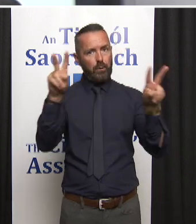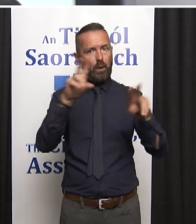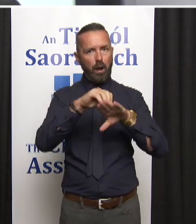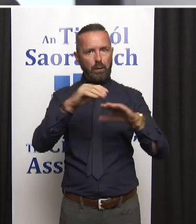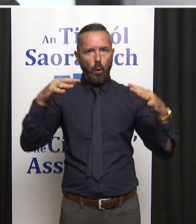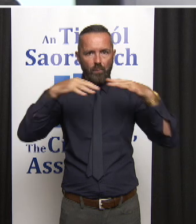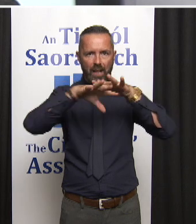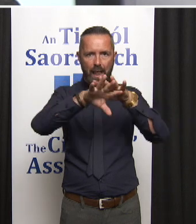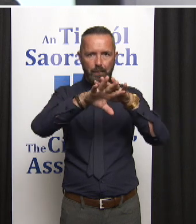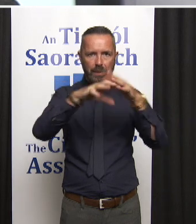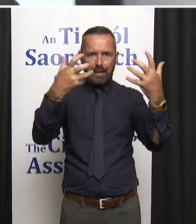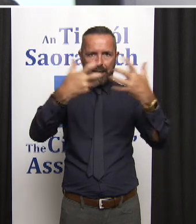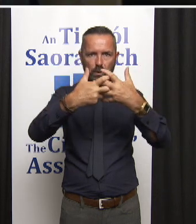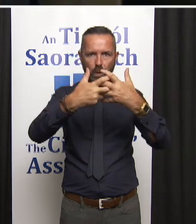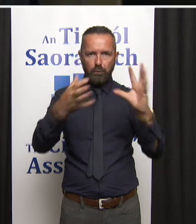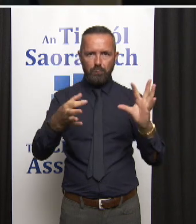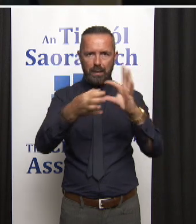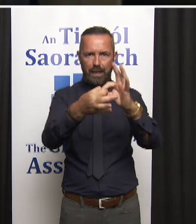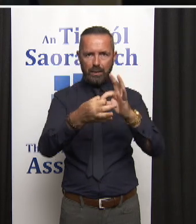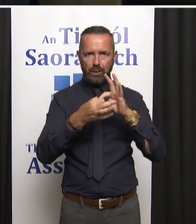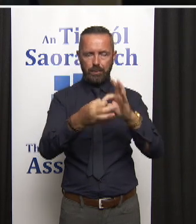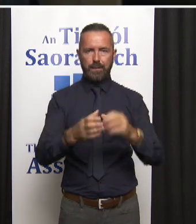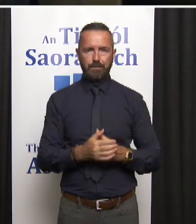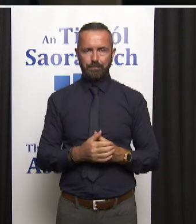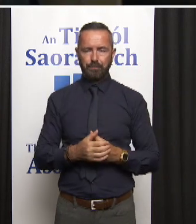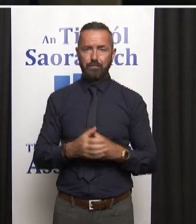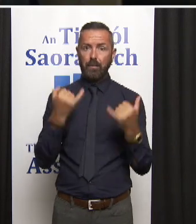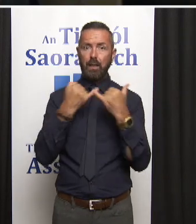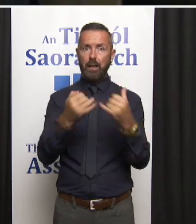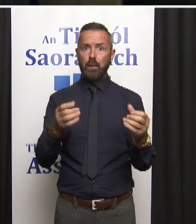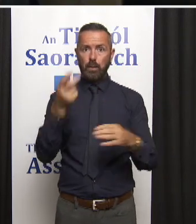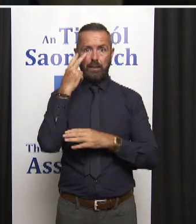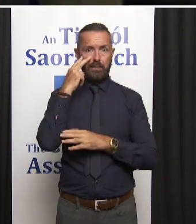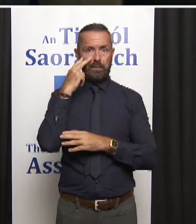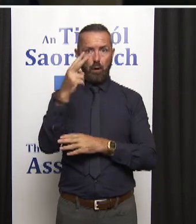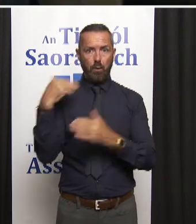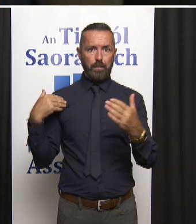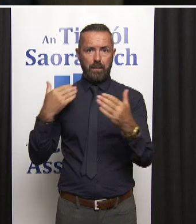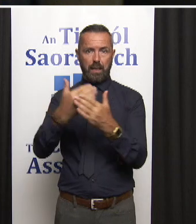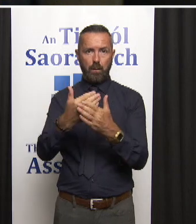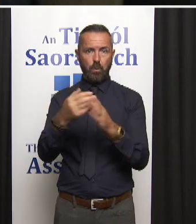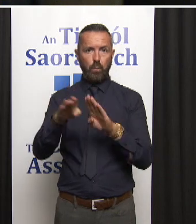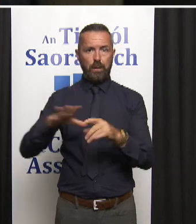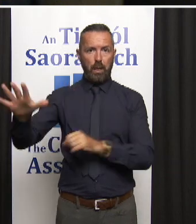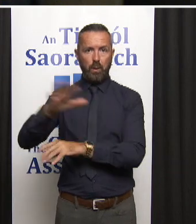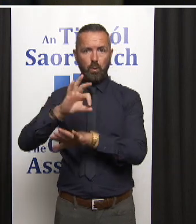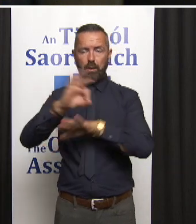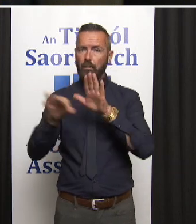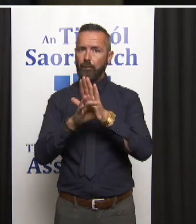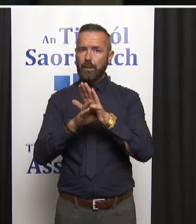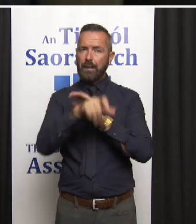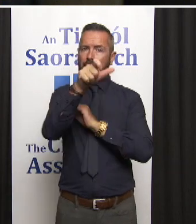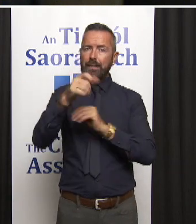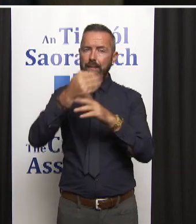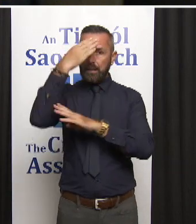and intertwined set of relationships. As we have seen, as it relates to local government, citizens in Ireland tend to